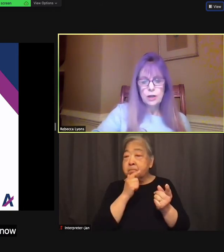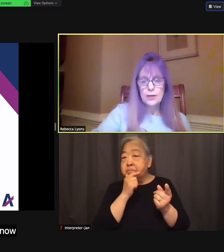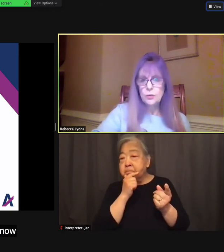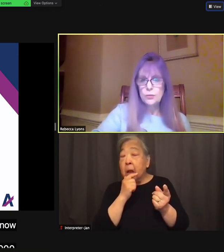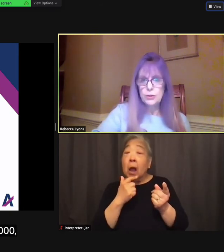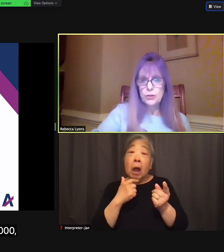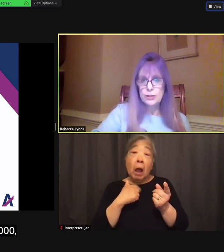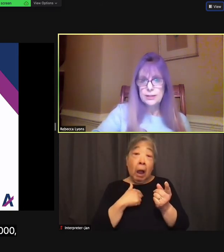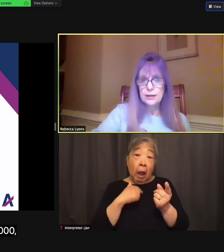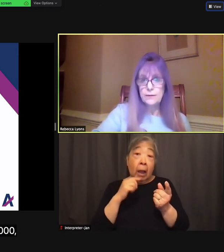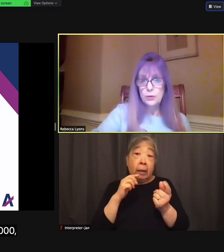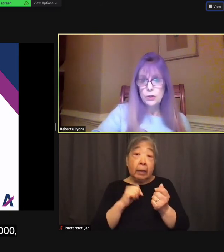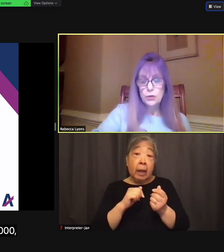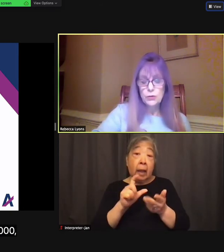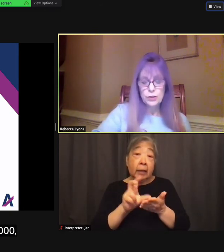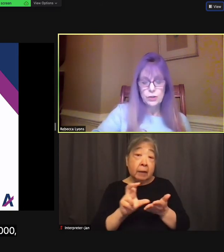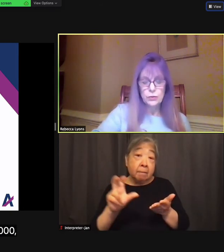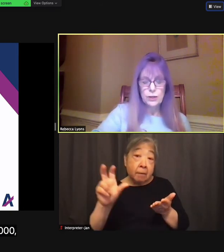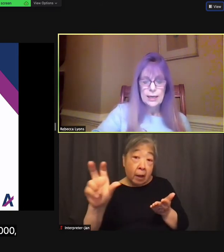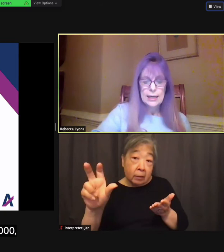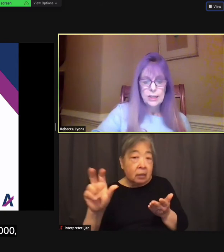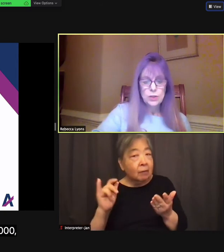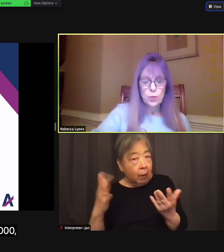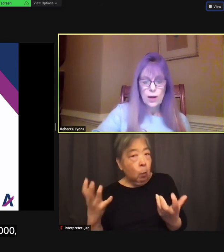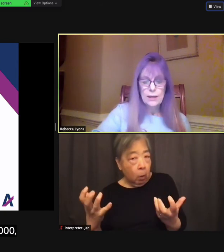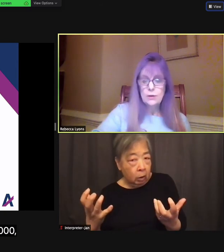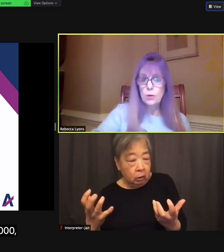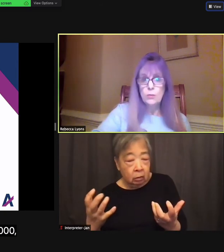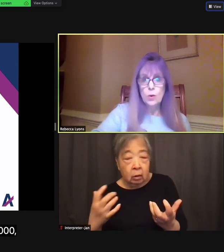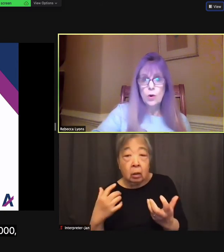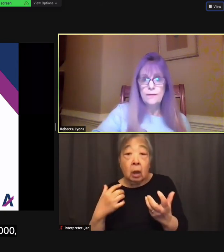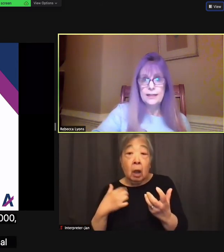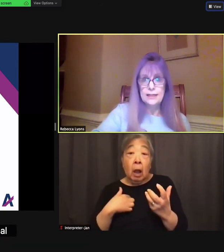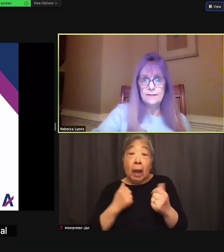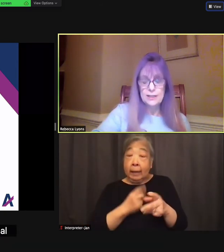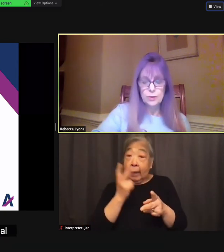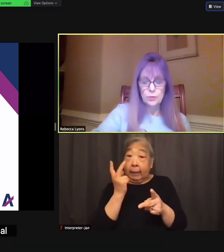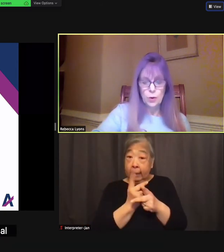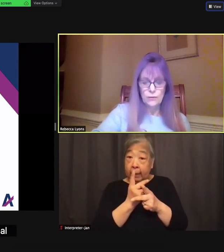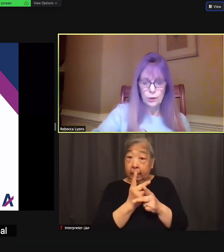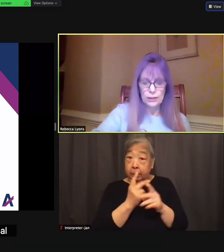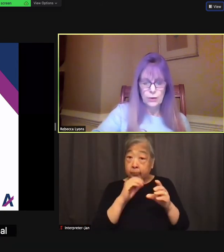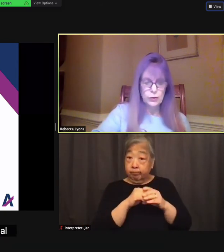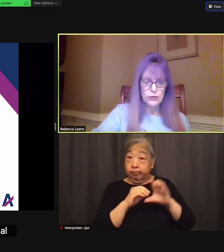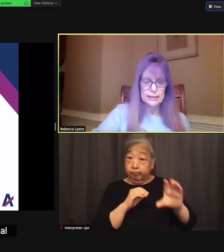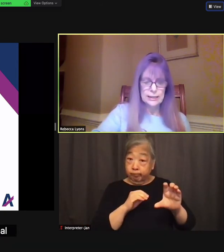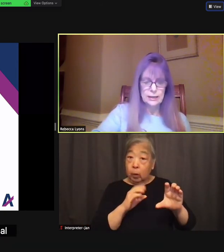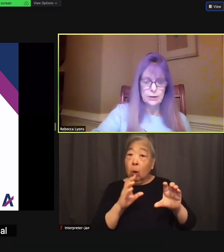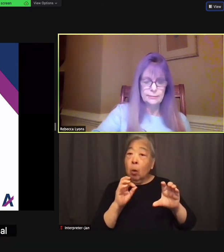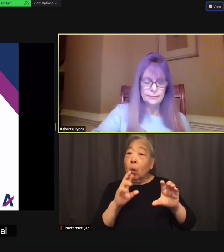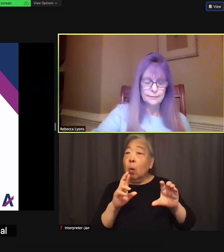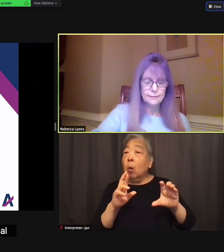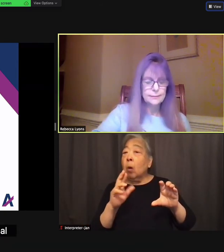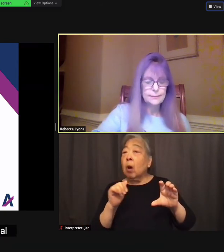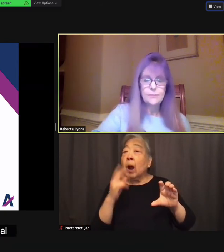additional contributions if you choose to into one or more of the investment portfolios you see